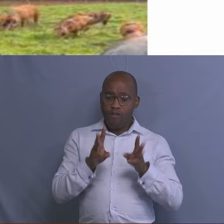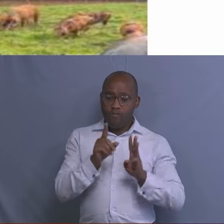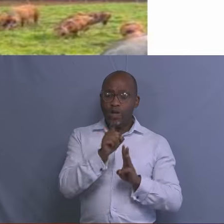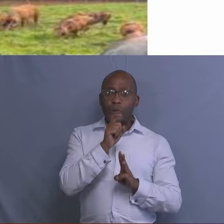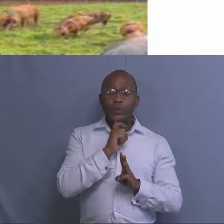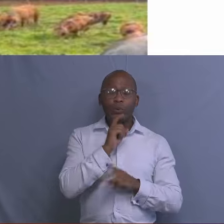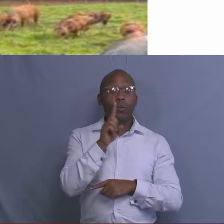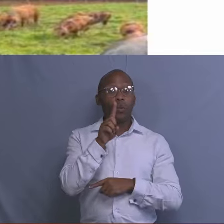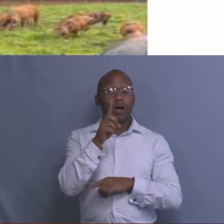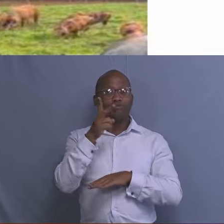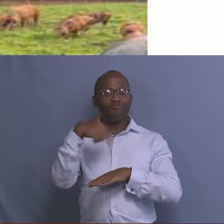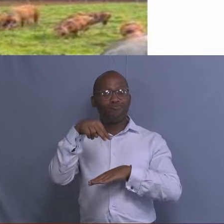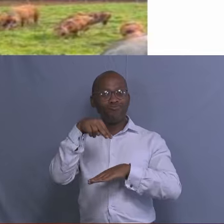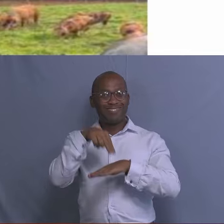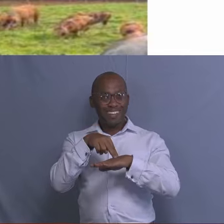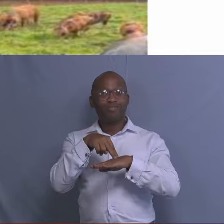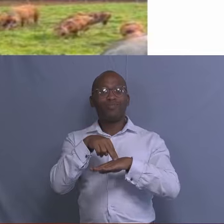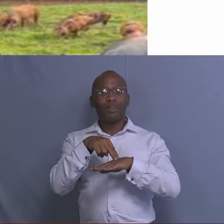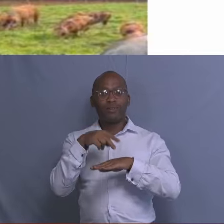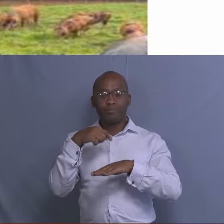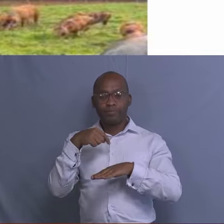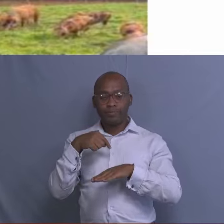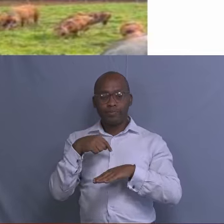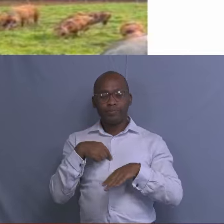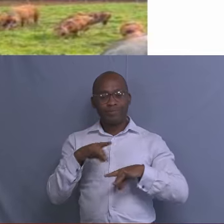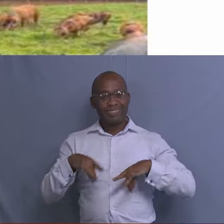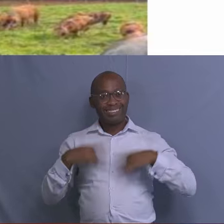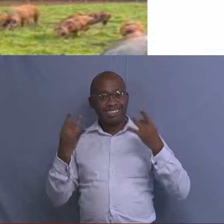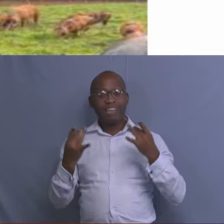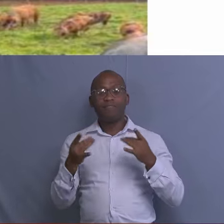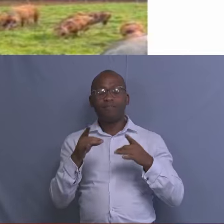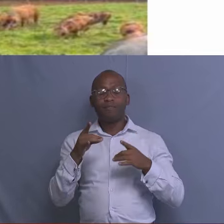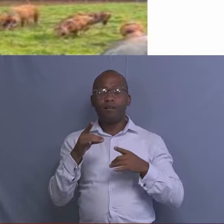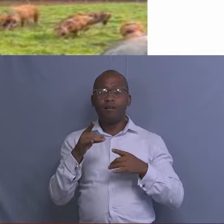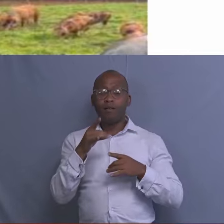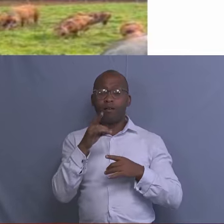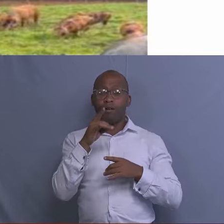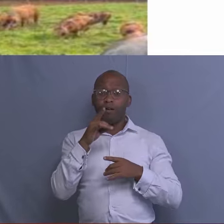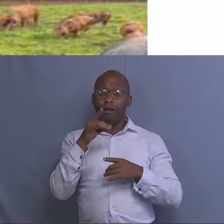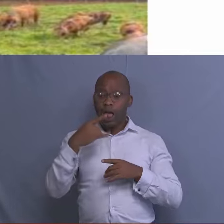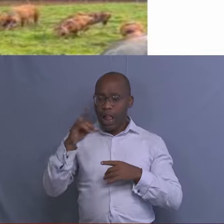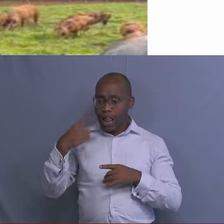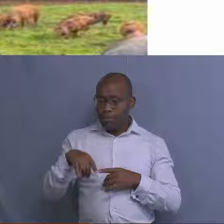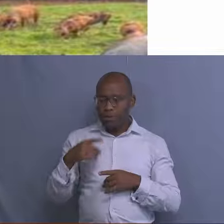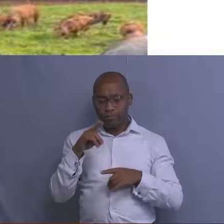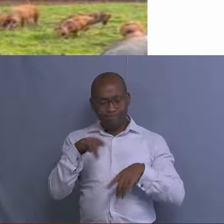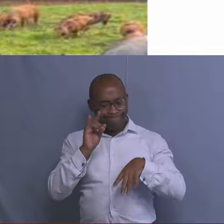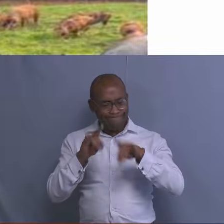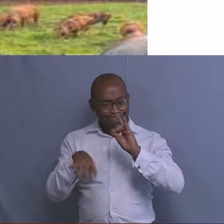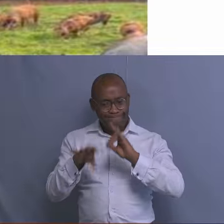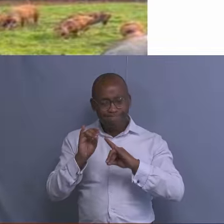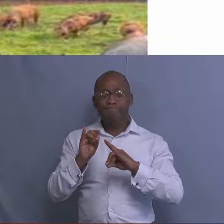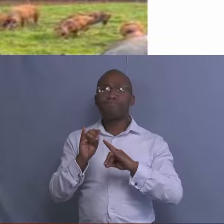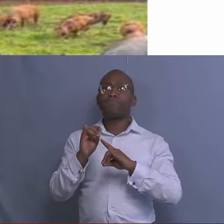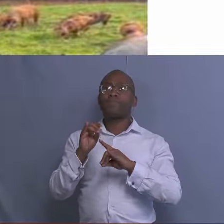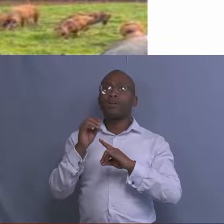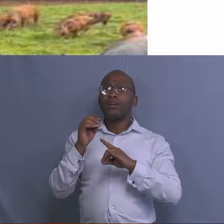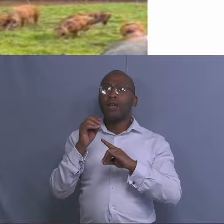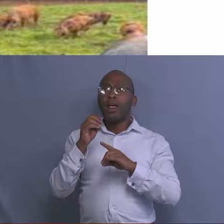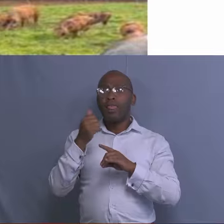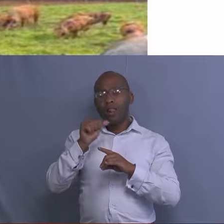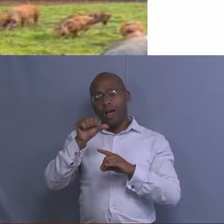So, which means there's little investment in terms of capital that is done here. And the animals are